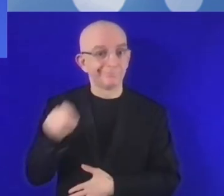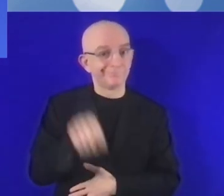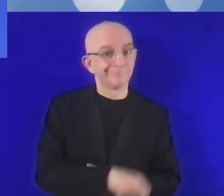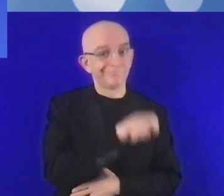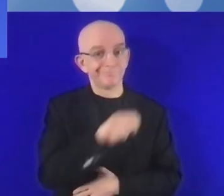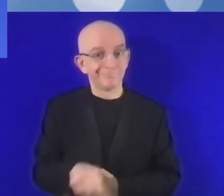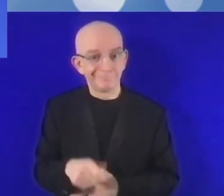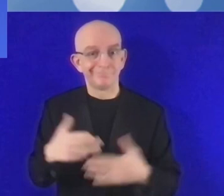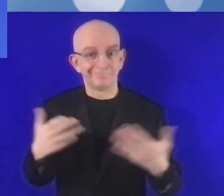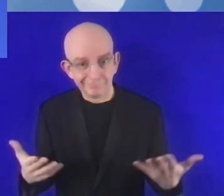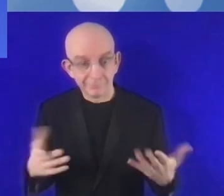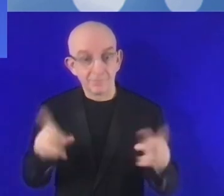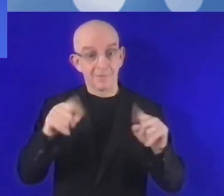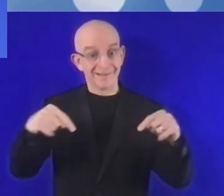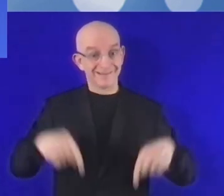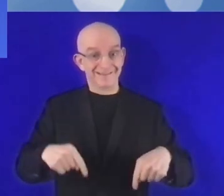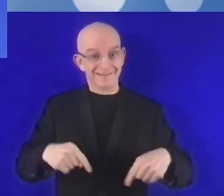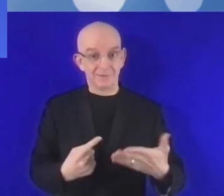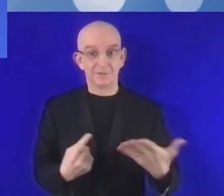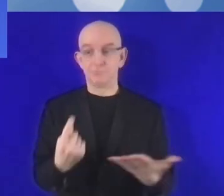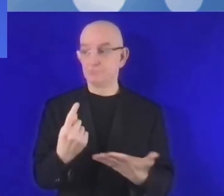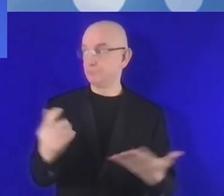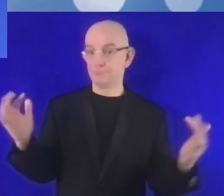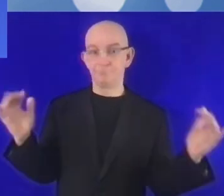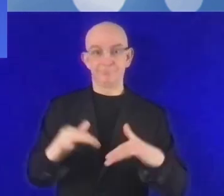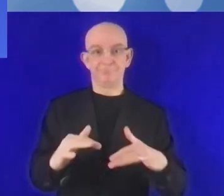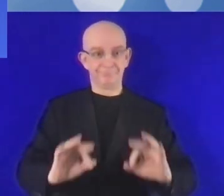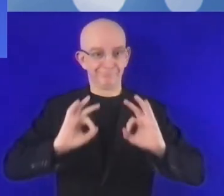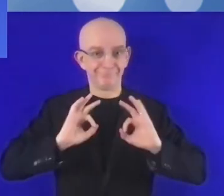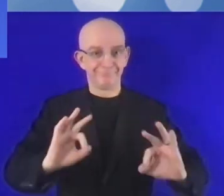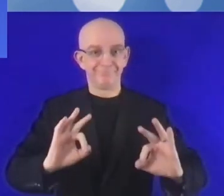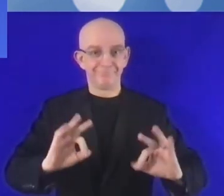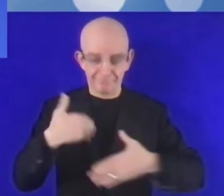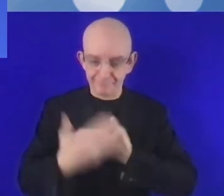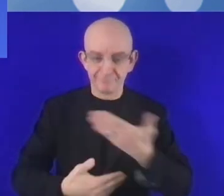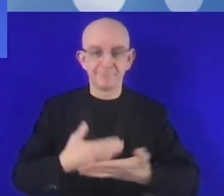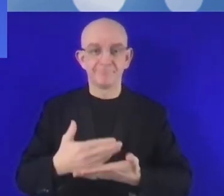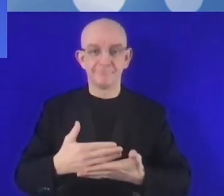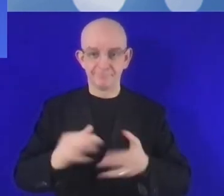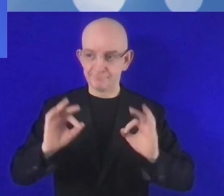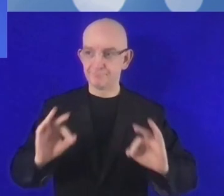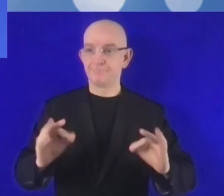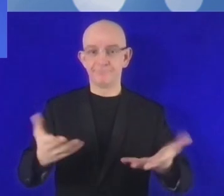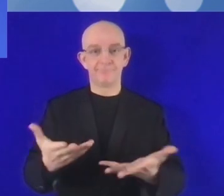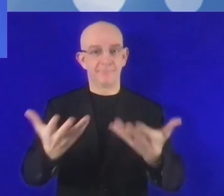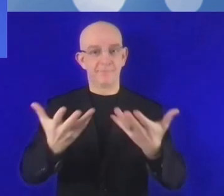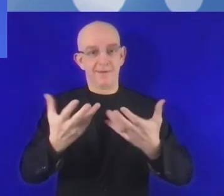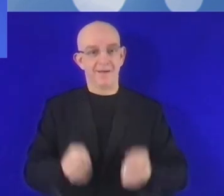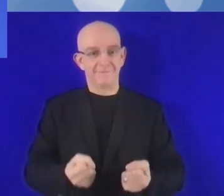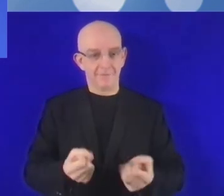were active last year during the online digital summit, and I think